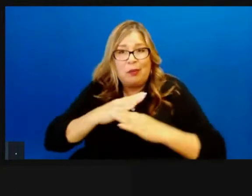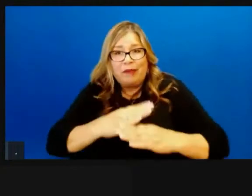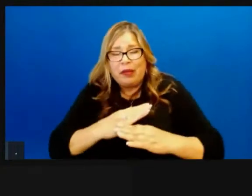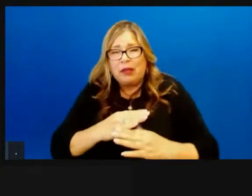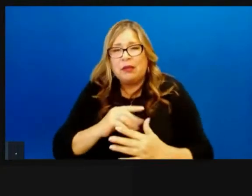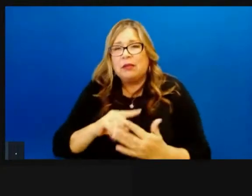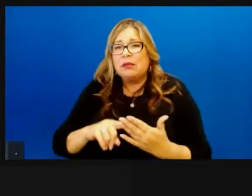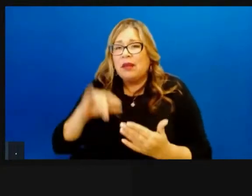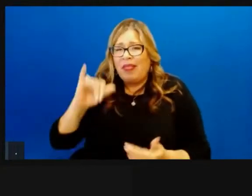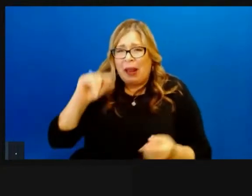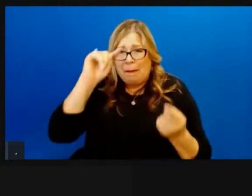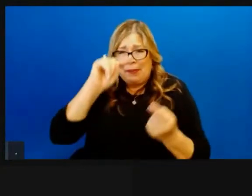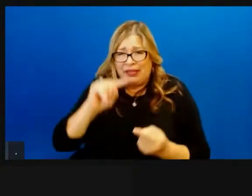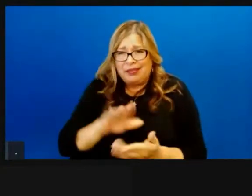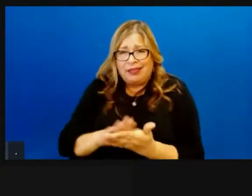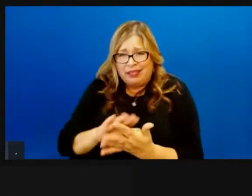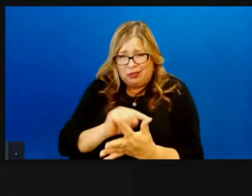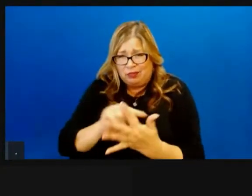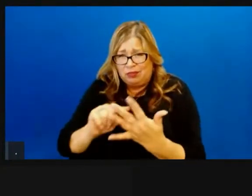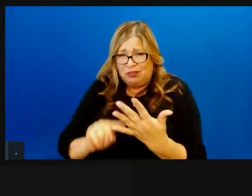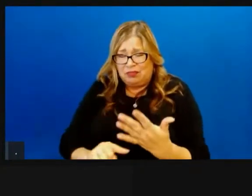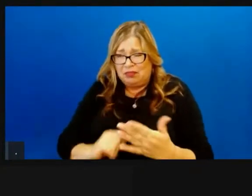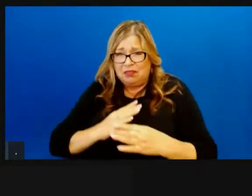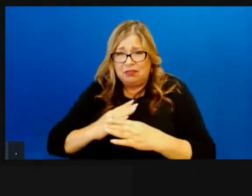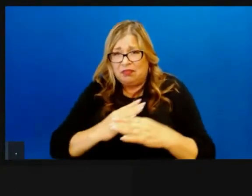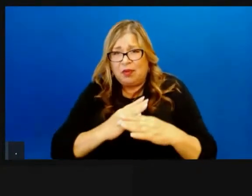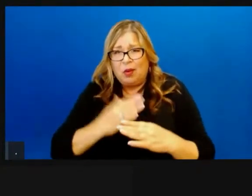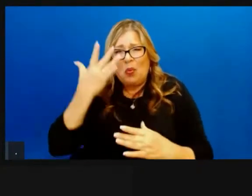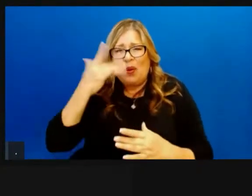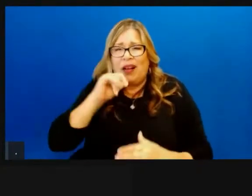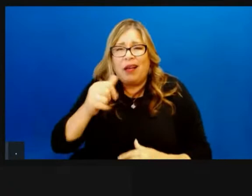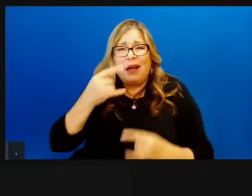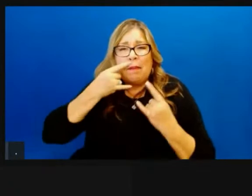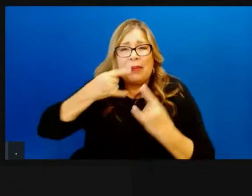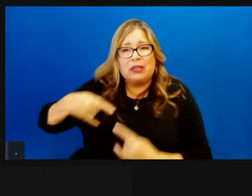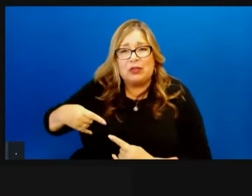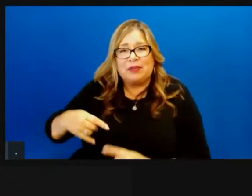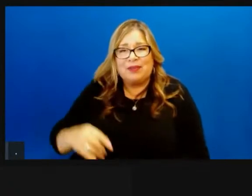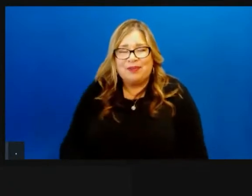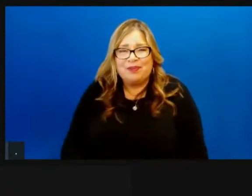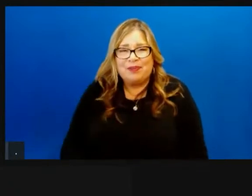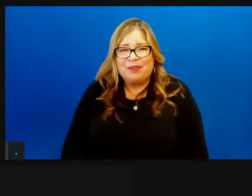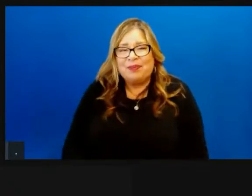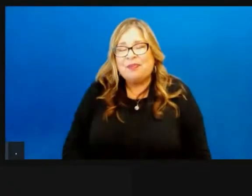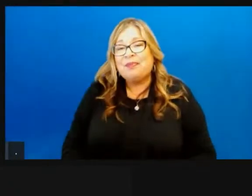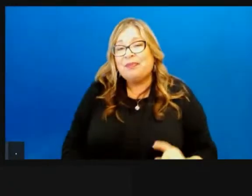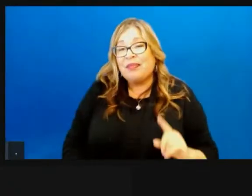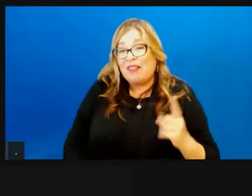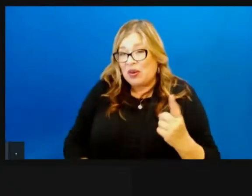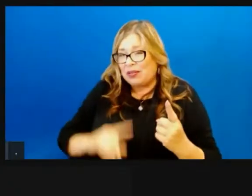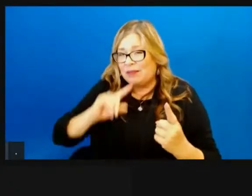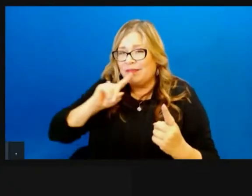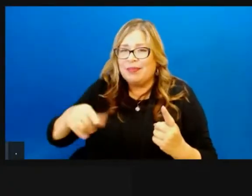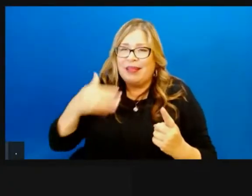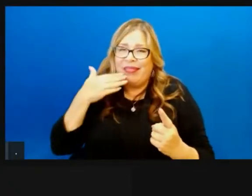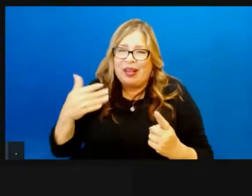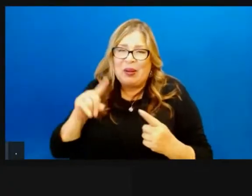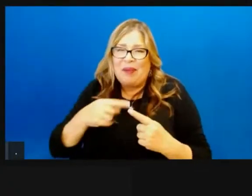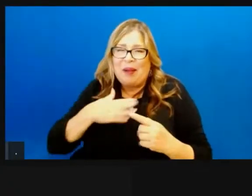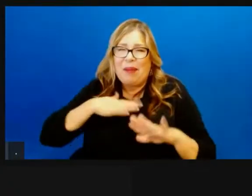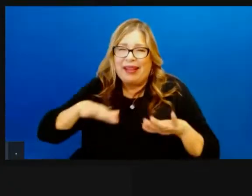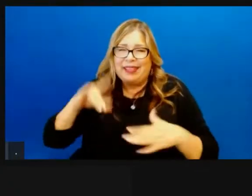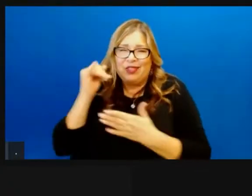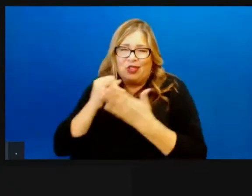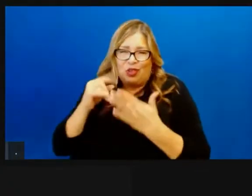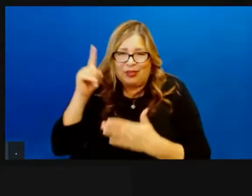Yeah, Alex, thank you. And thanks for always being a fan of the kid art. Appreciate that. What I would say is,